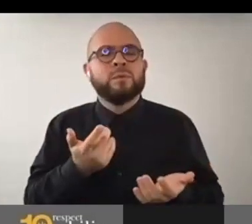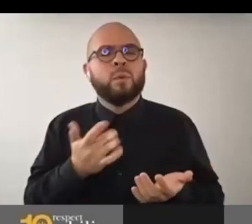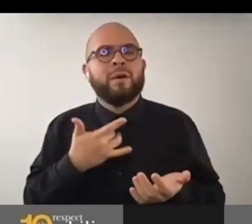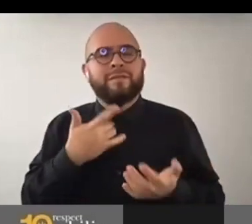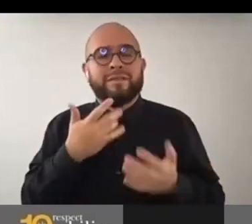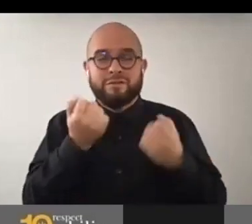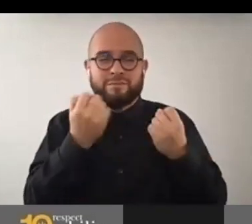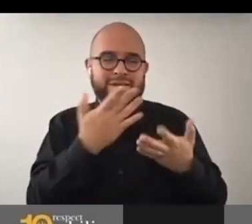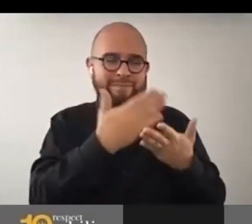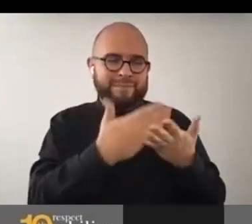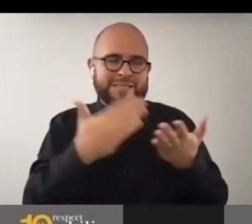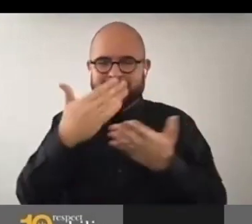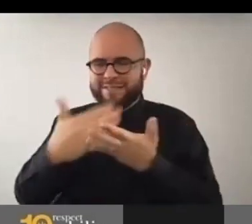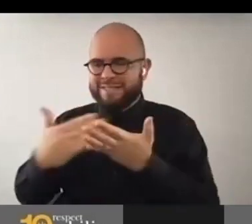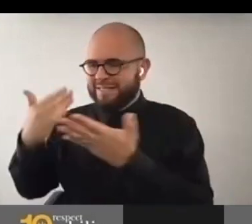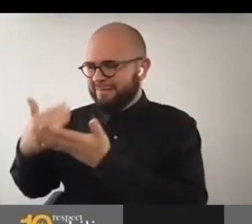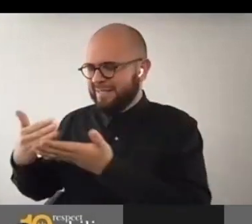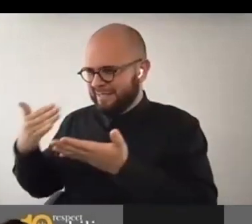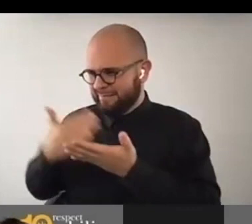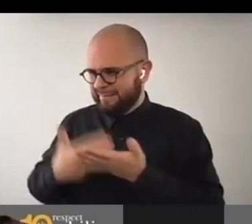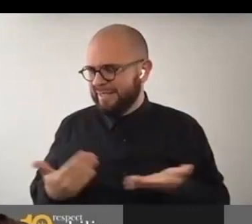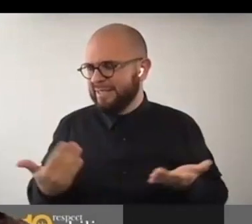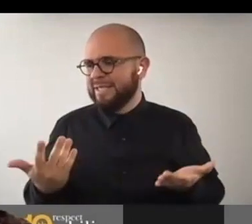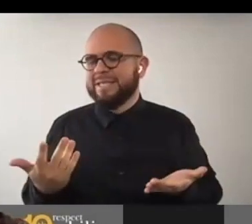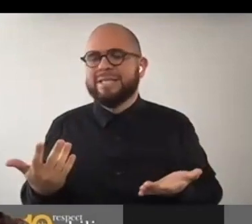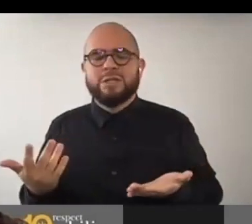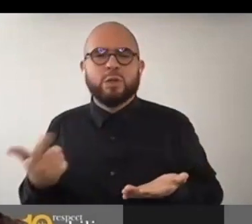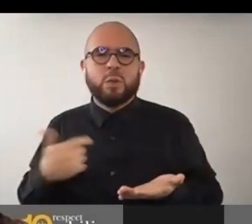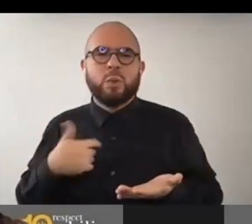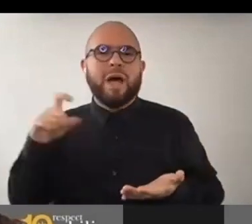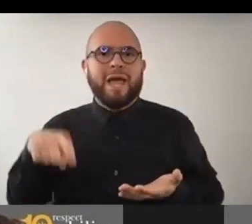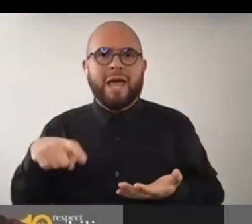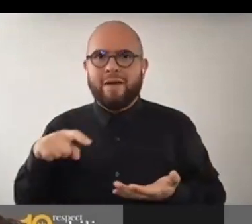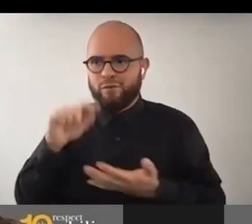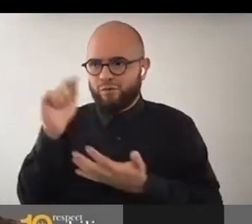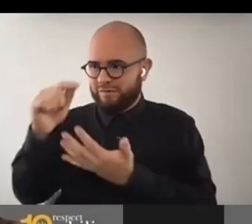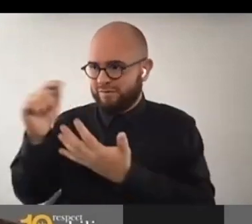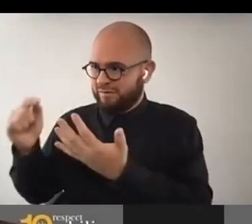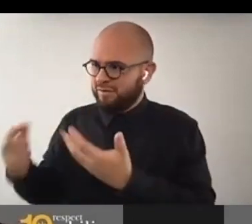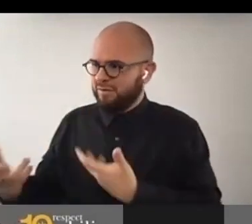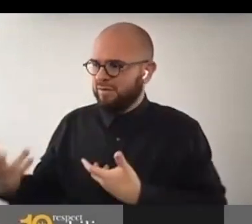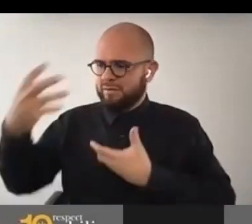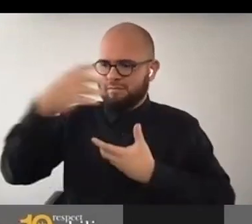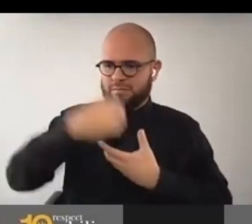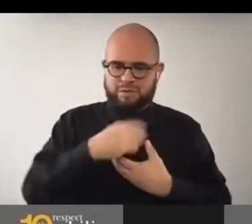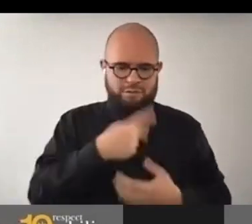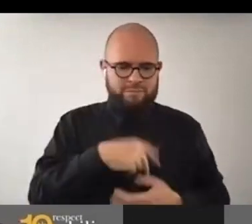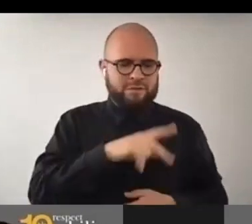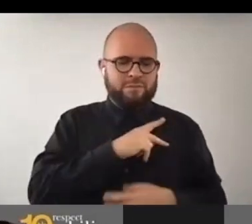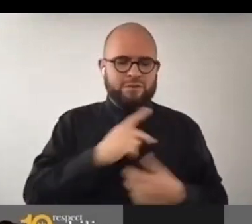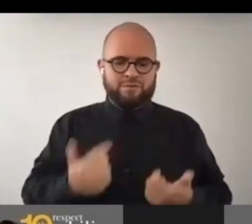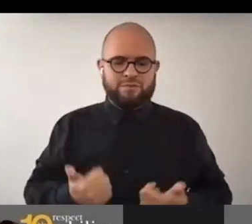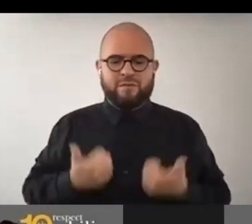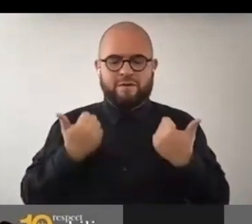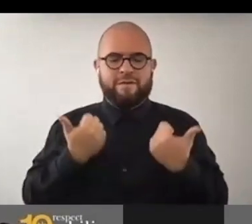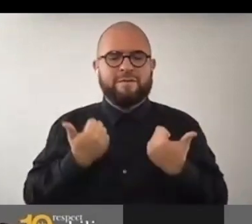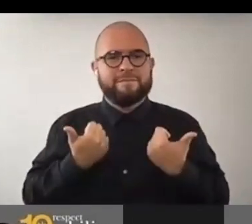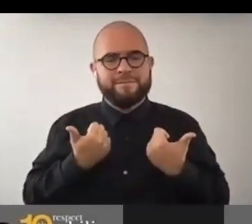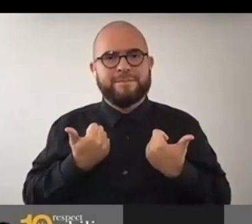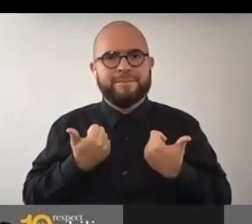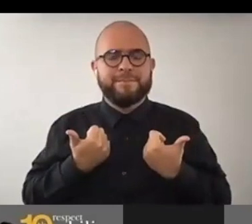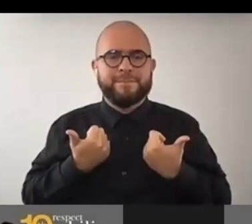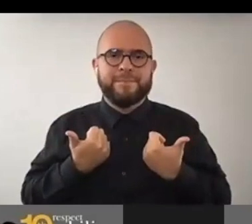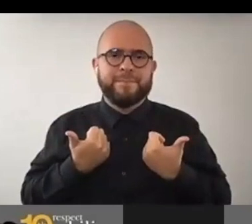I kind of have to bring it into my personal life too, because it's so